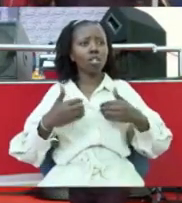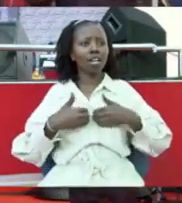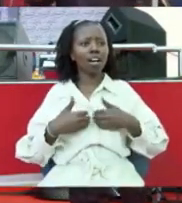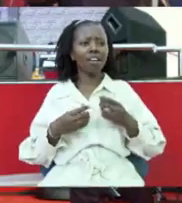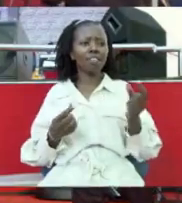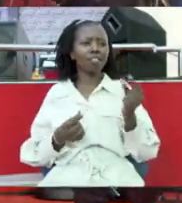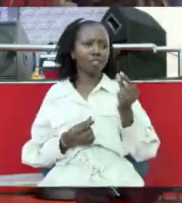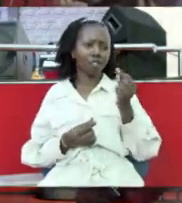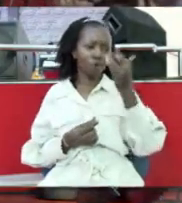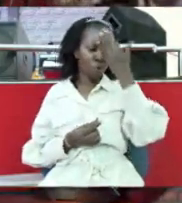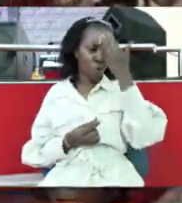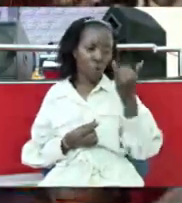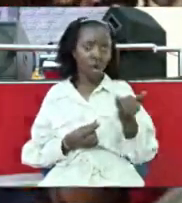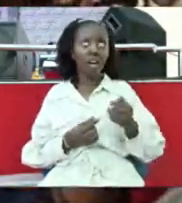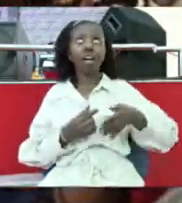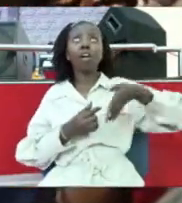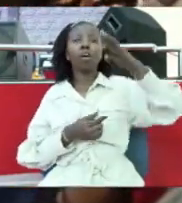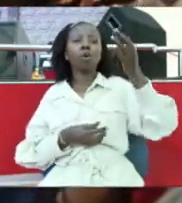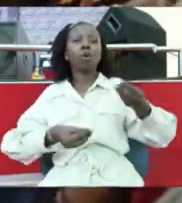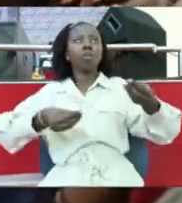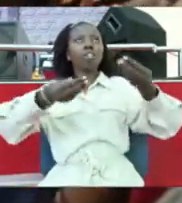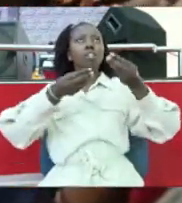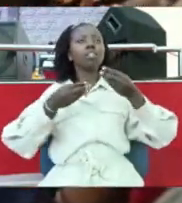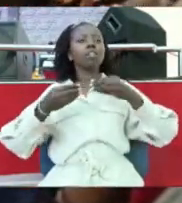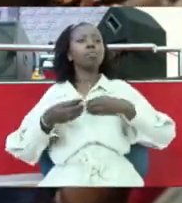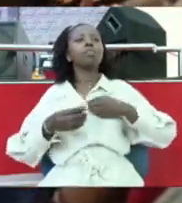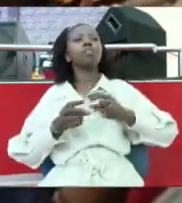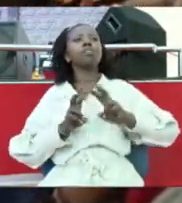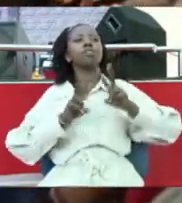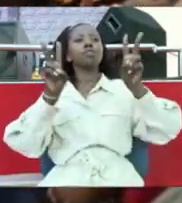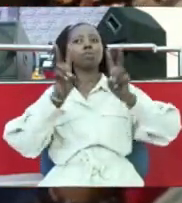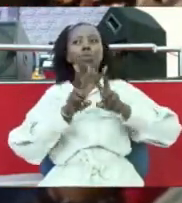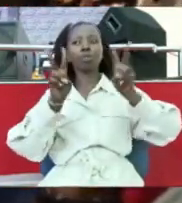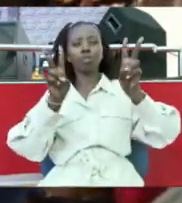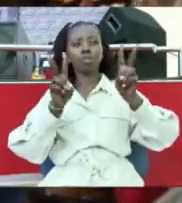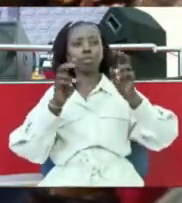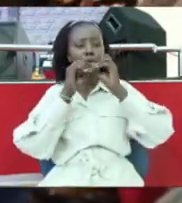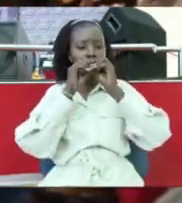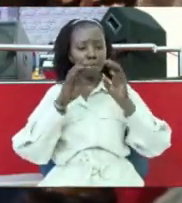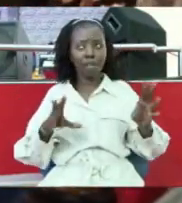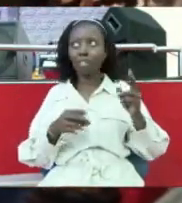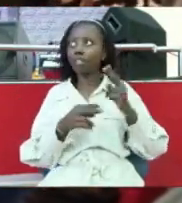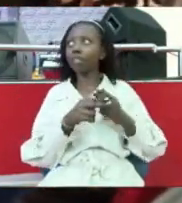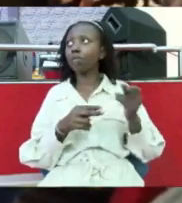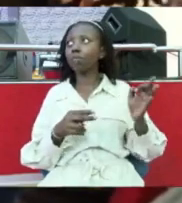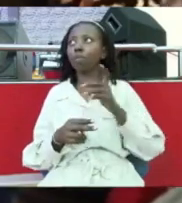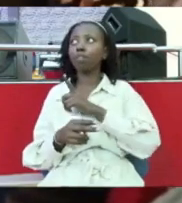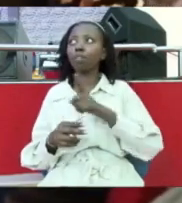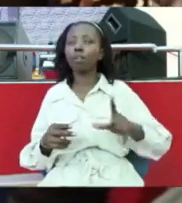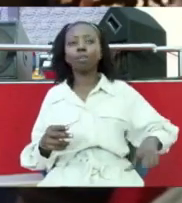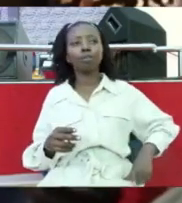has prospered me that way. Kwa sababu Mungu ameniawirisha kwa njia hiyo. Blessed be the name of the Lord. Amen.